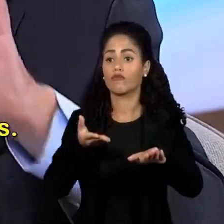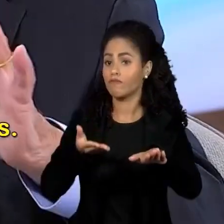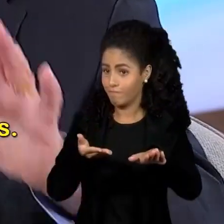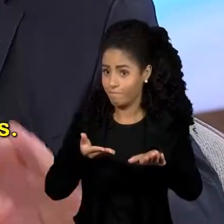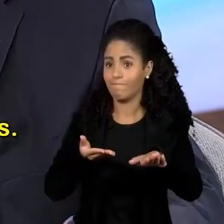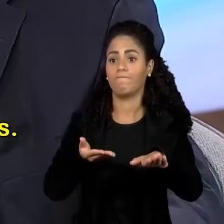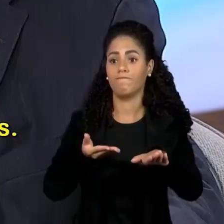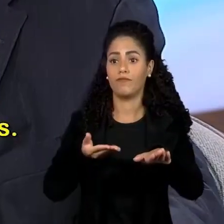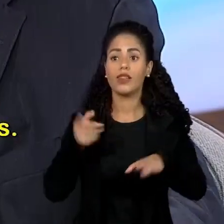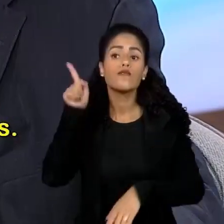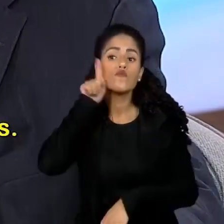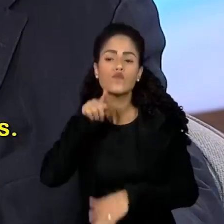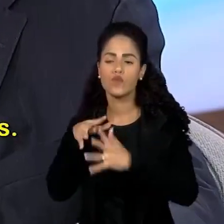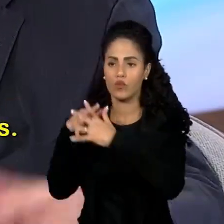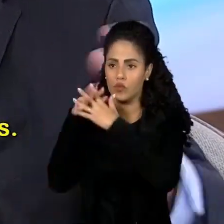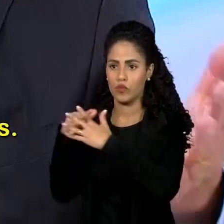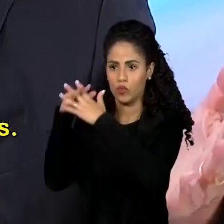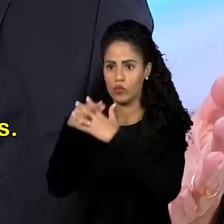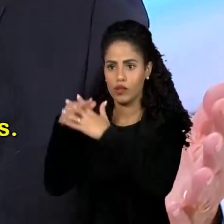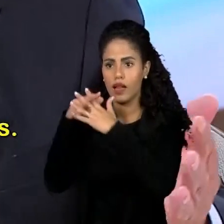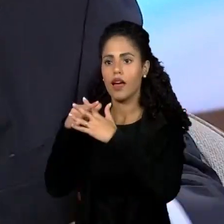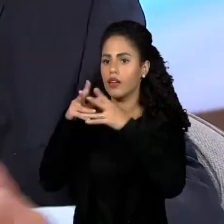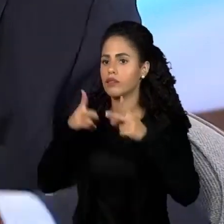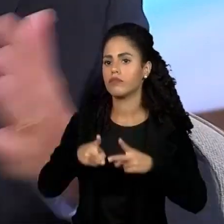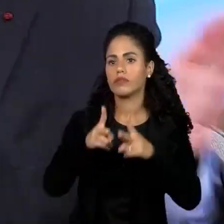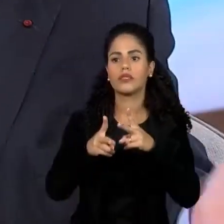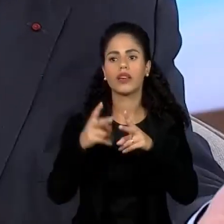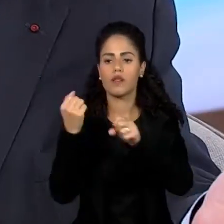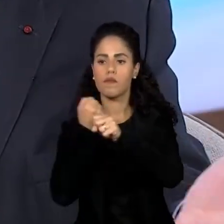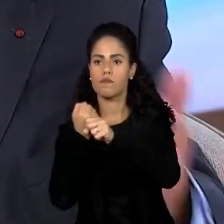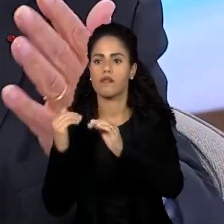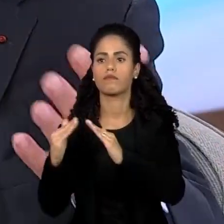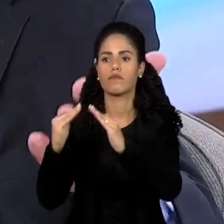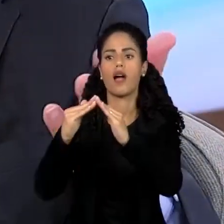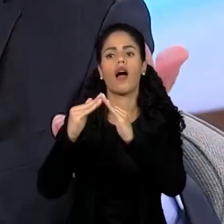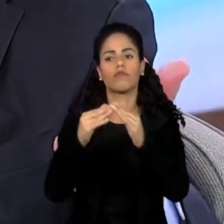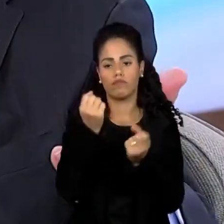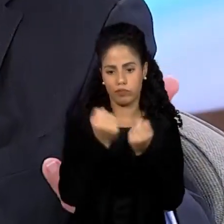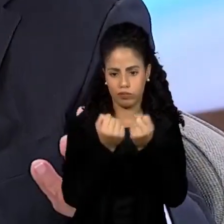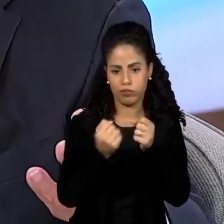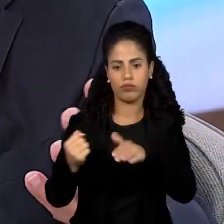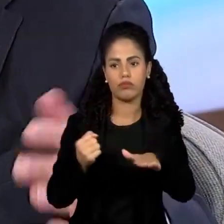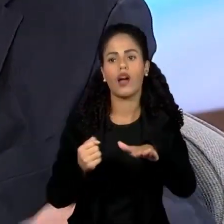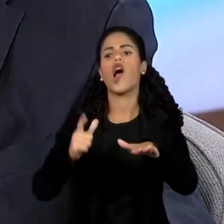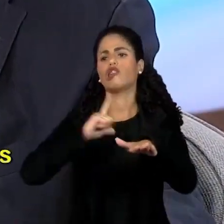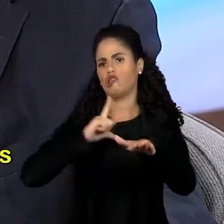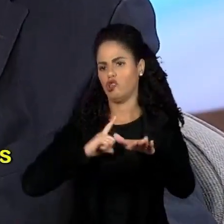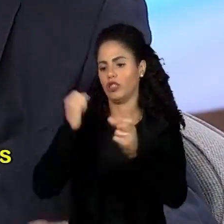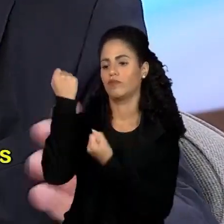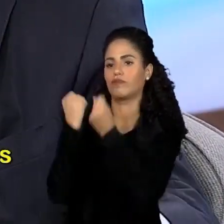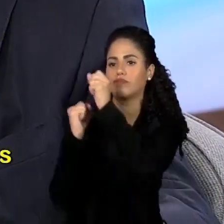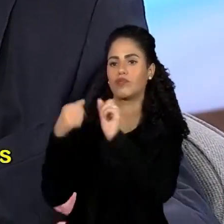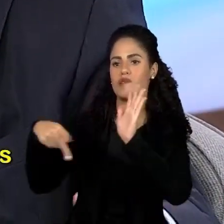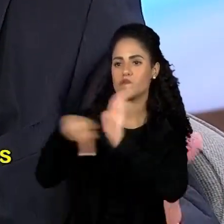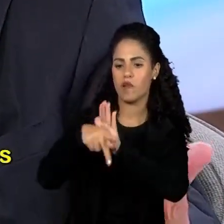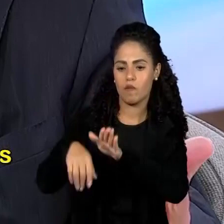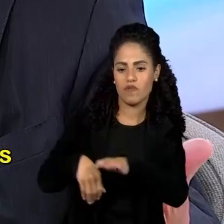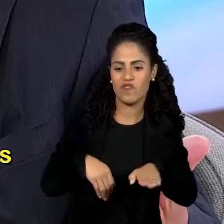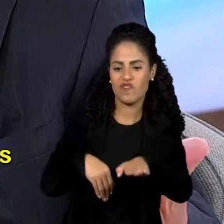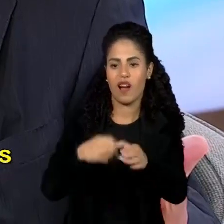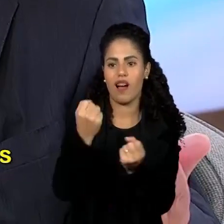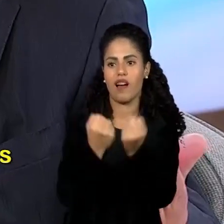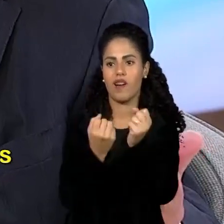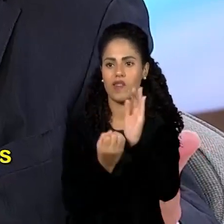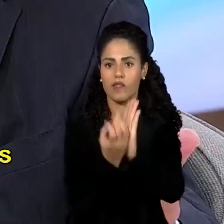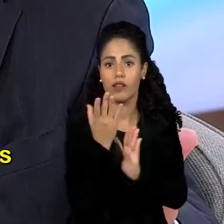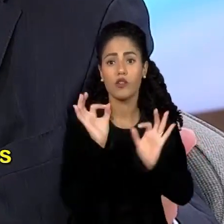America, we knew how to produce cars. We still knew. We had our factories. What was the problem? The problem is that car